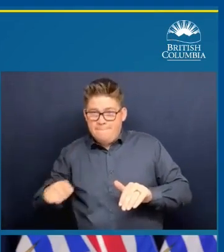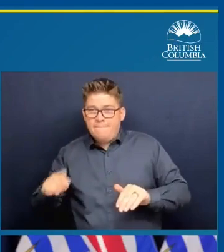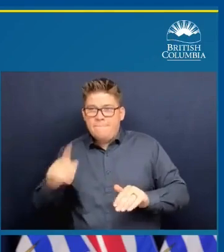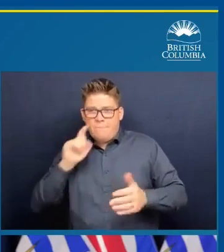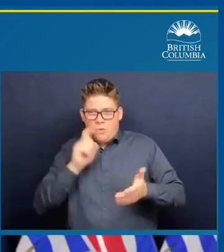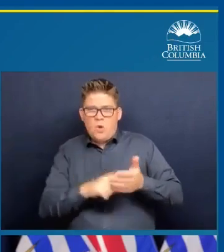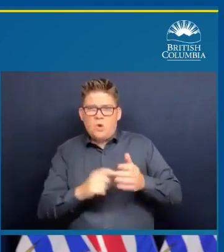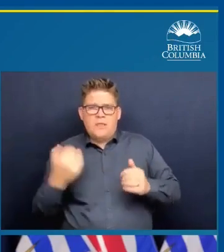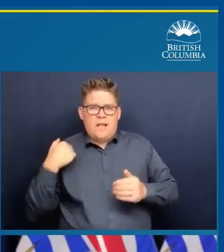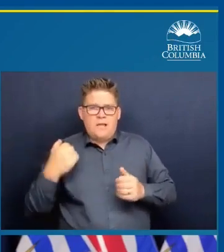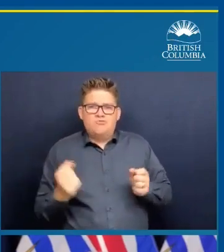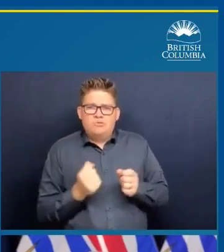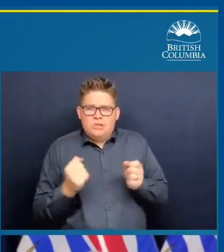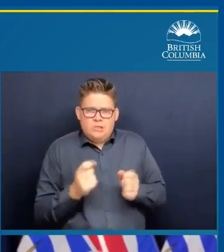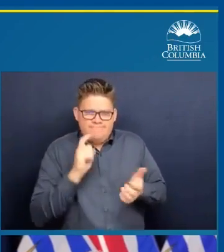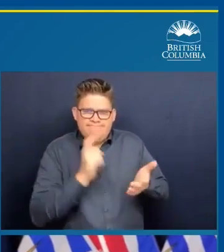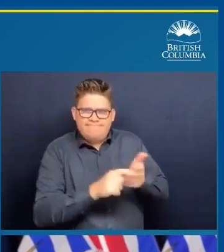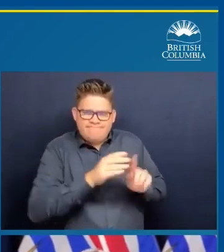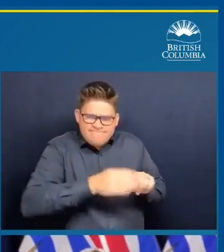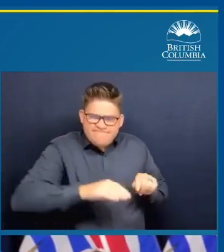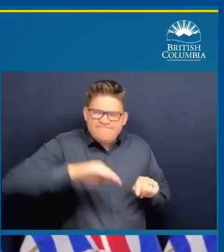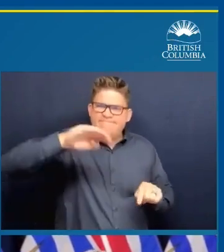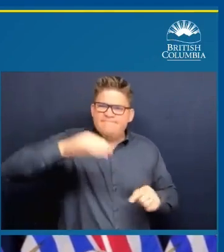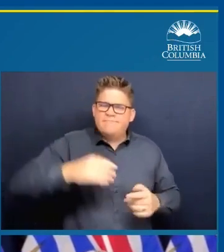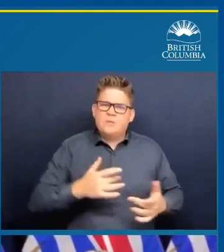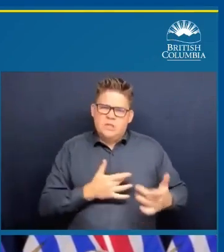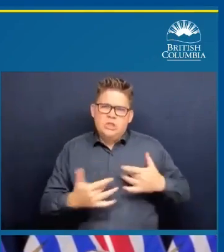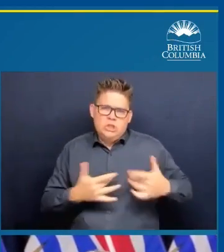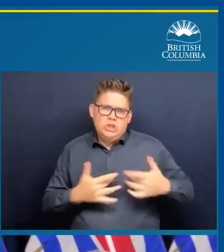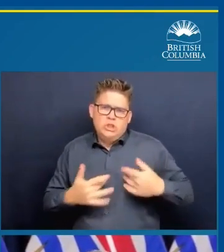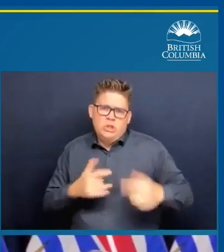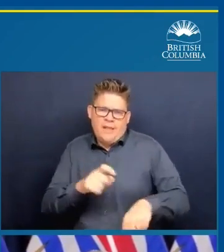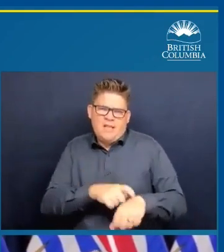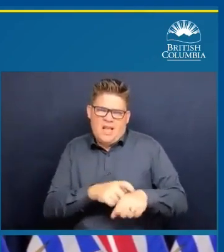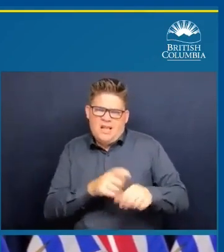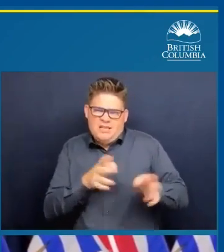we've had and that I've talked about is that we have several